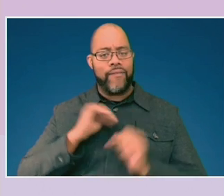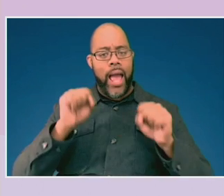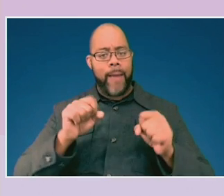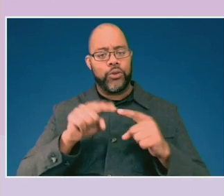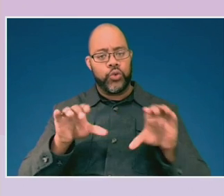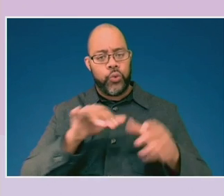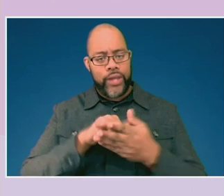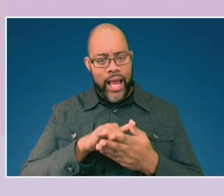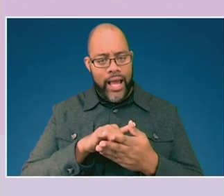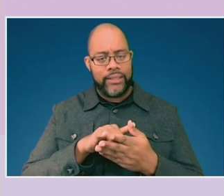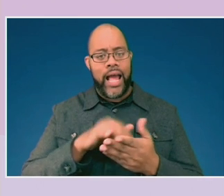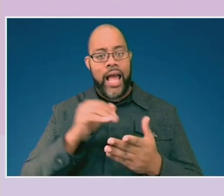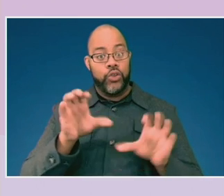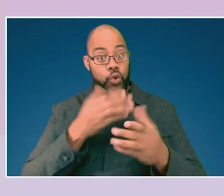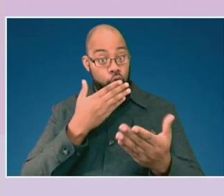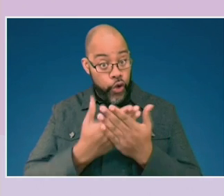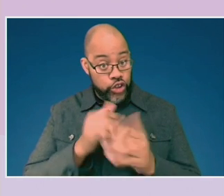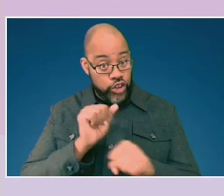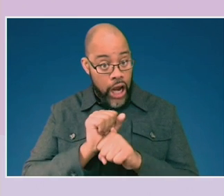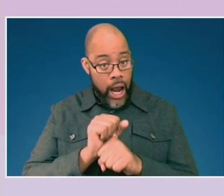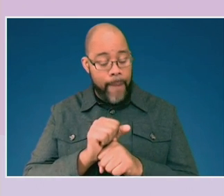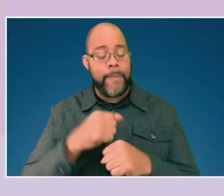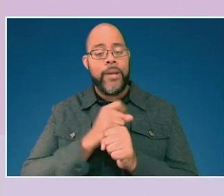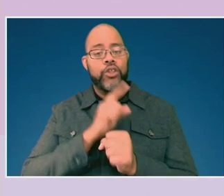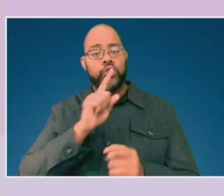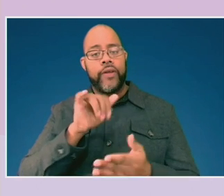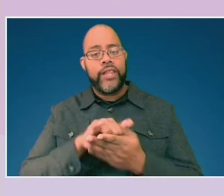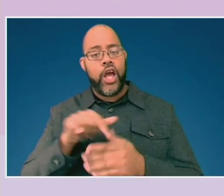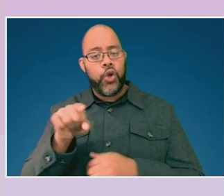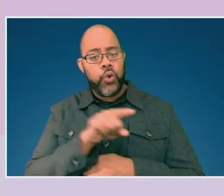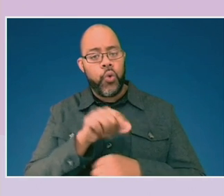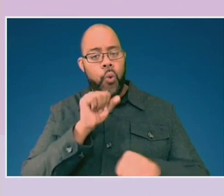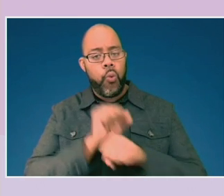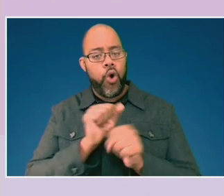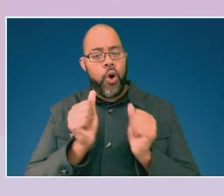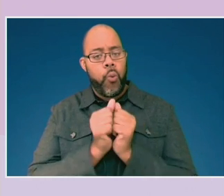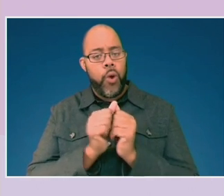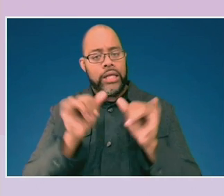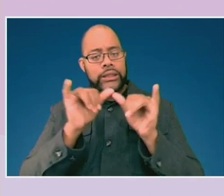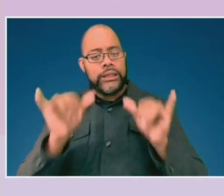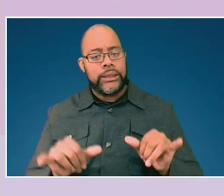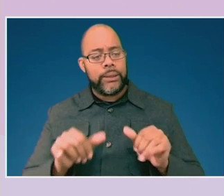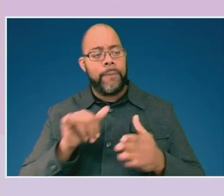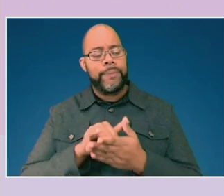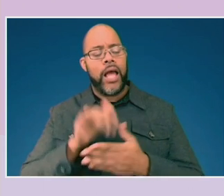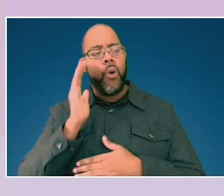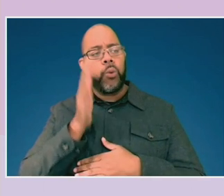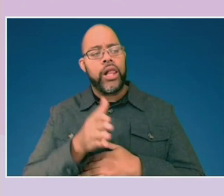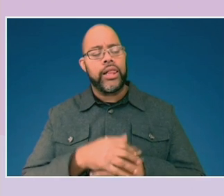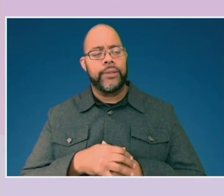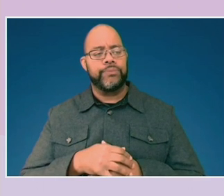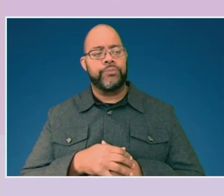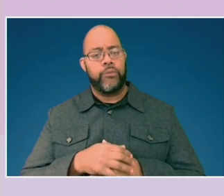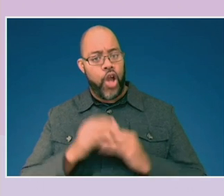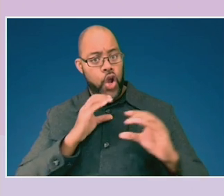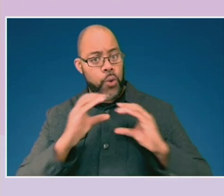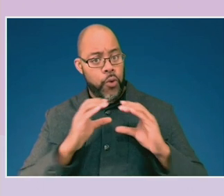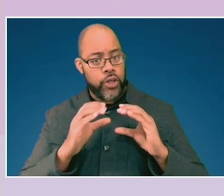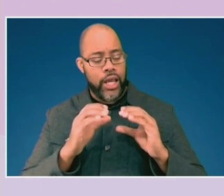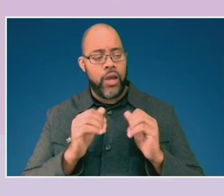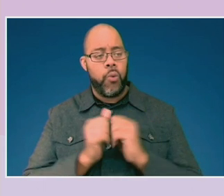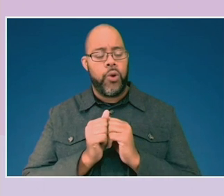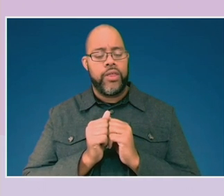and do this well. And then to make sure that you are working with systems that will communicate with